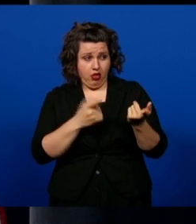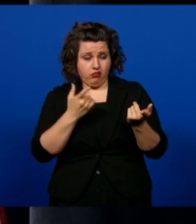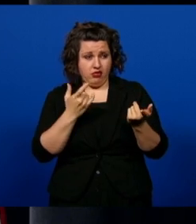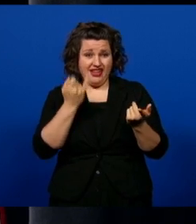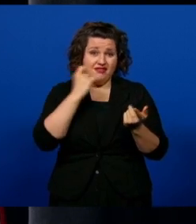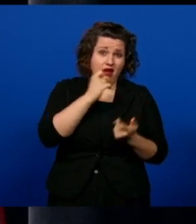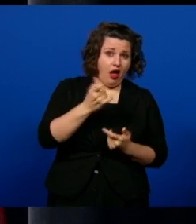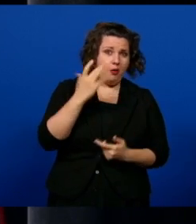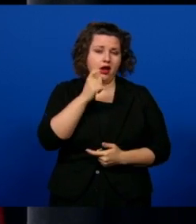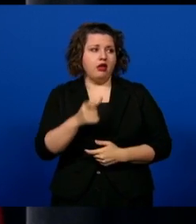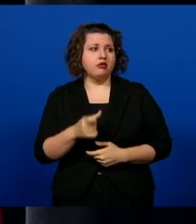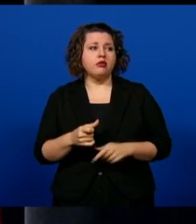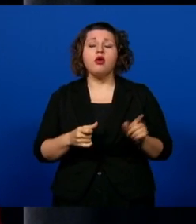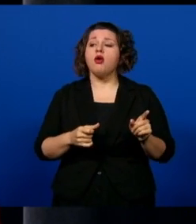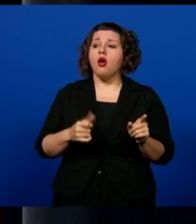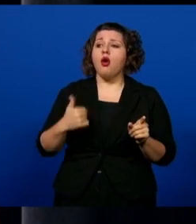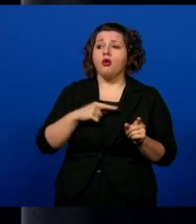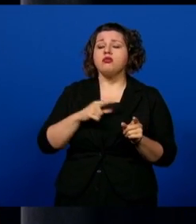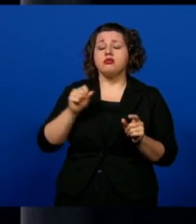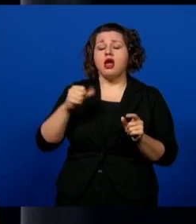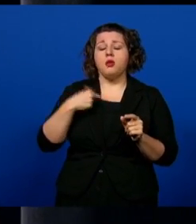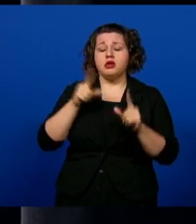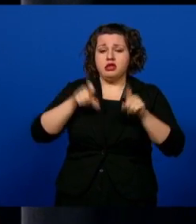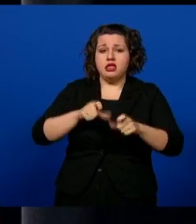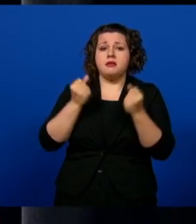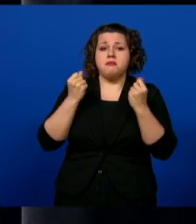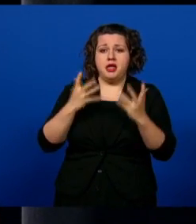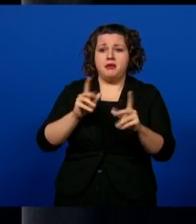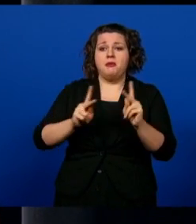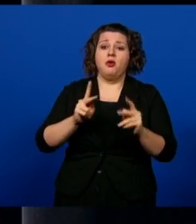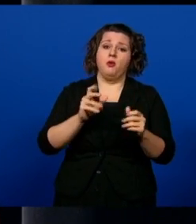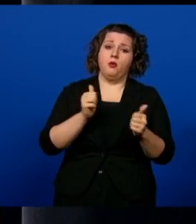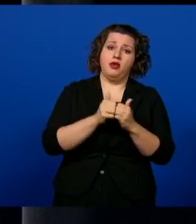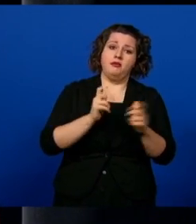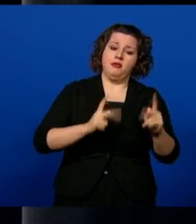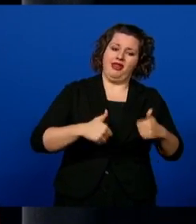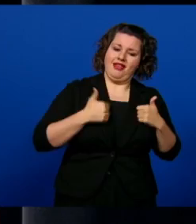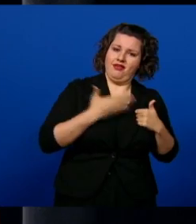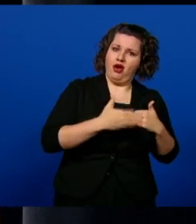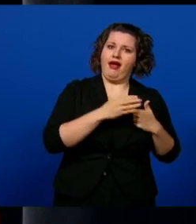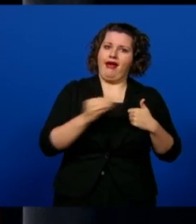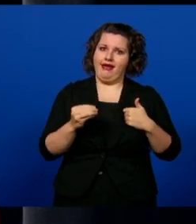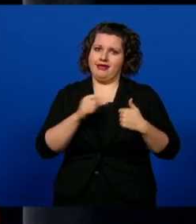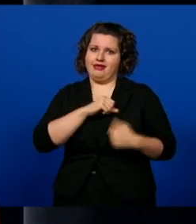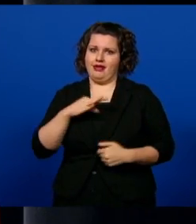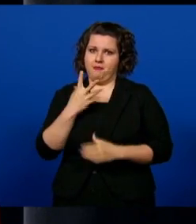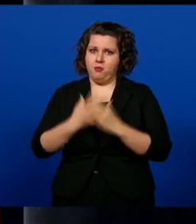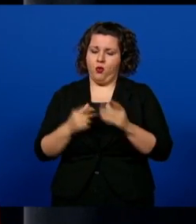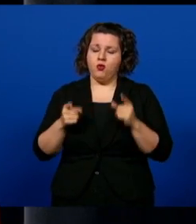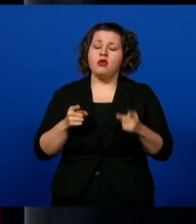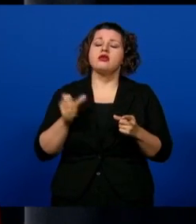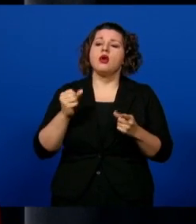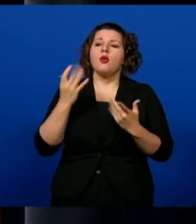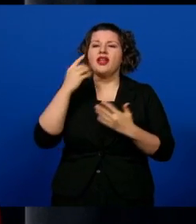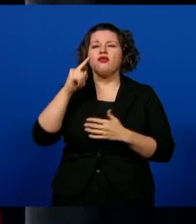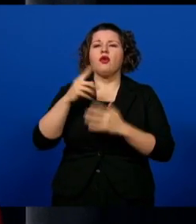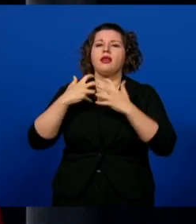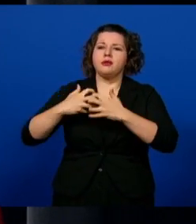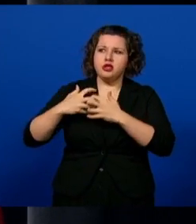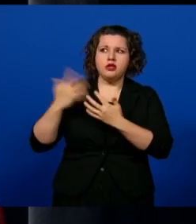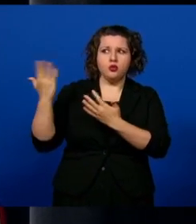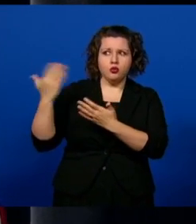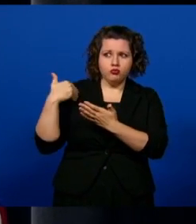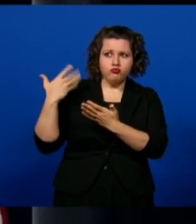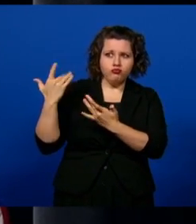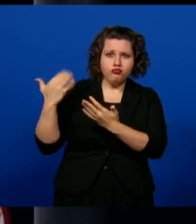not? Well, actually, we are doing a lot of baseline testing with both residents and staff, and so we're waiting for some of the machines to come in, as well